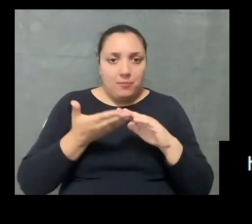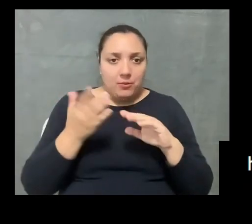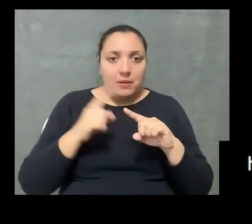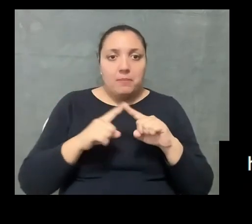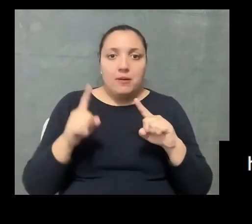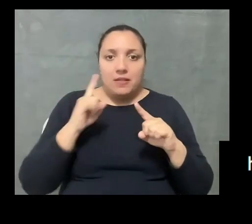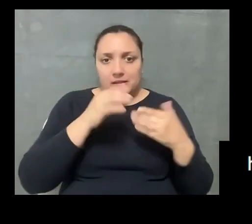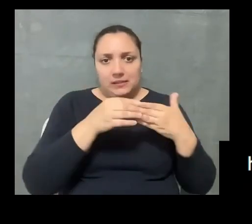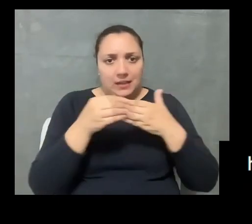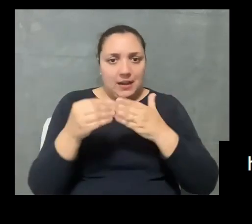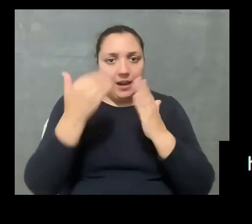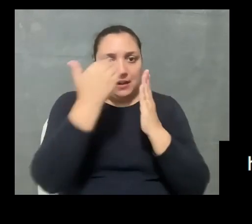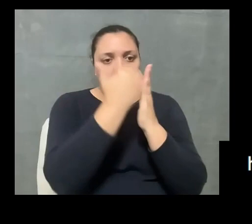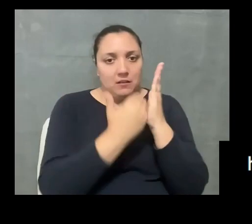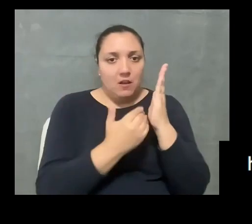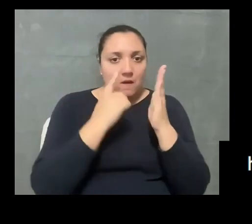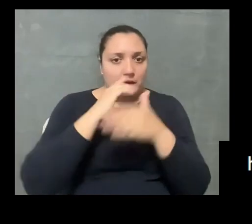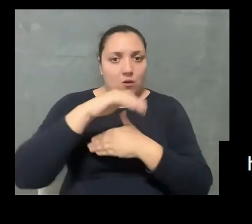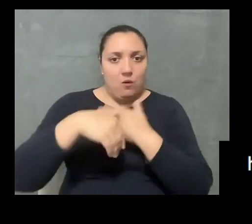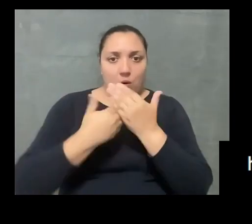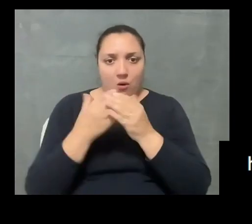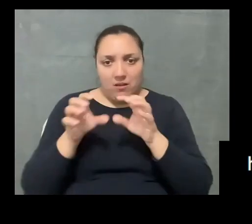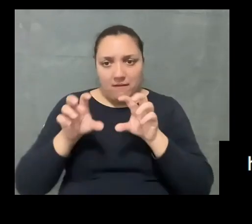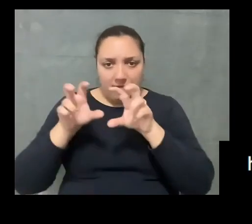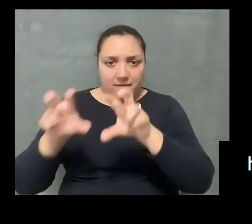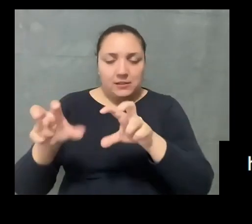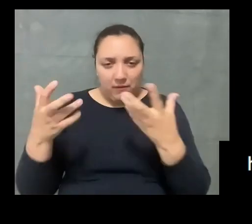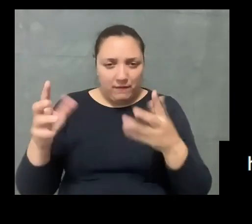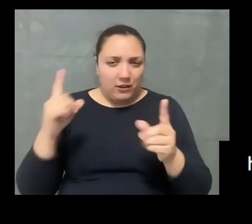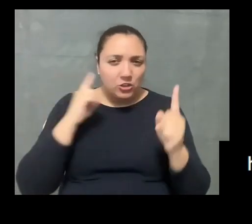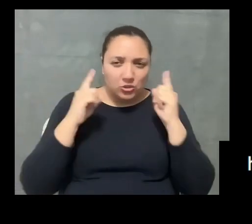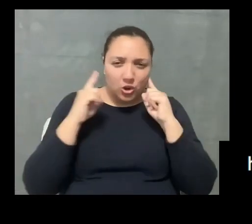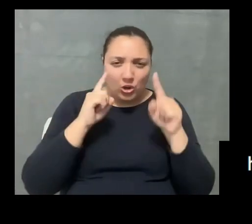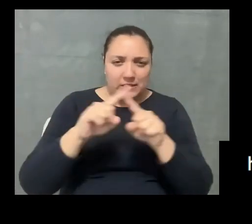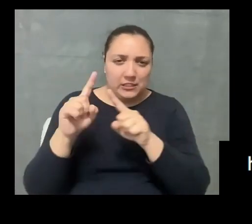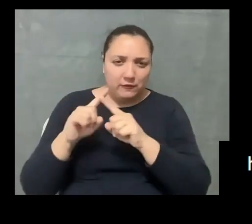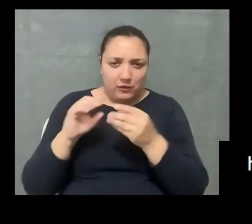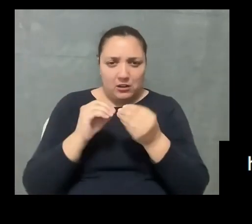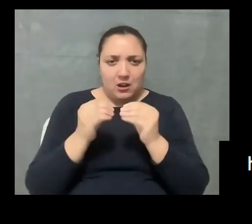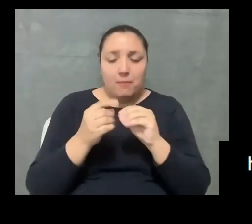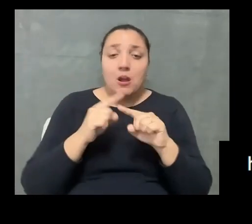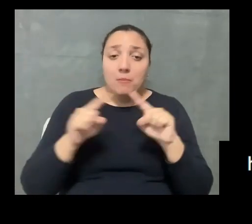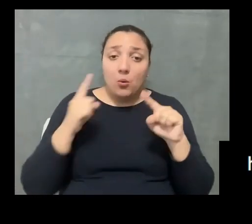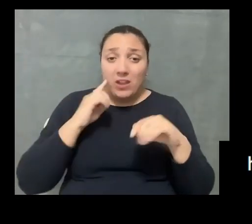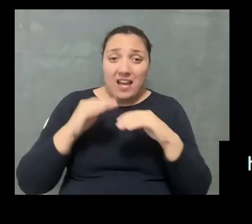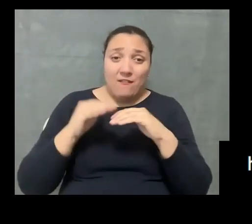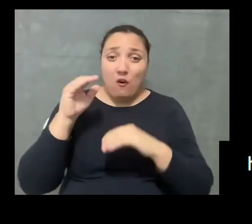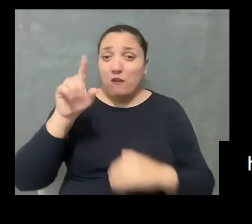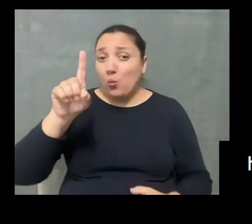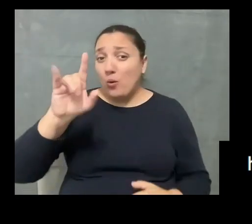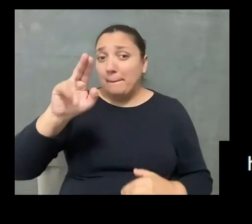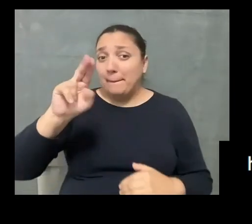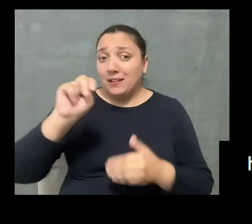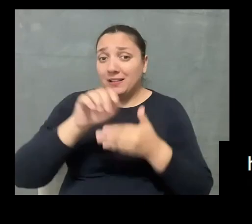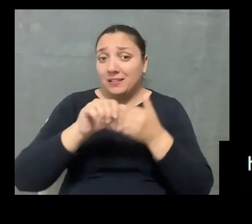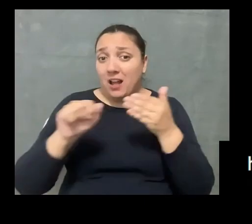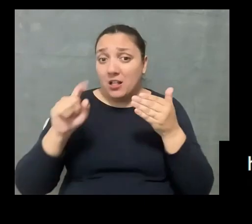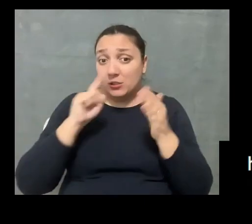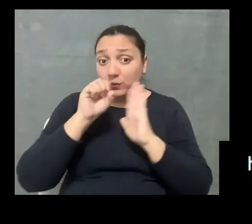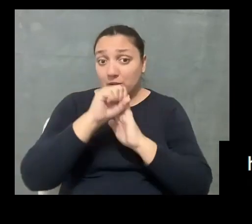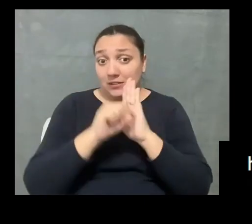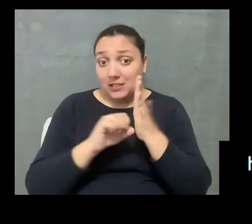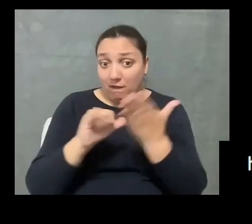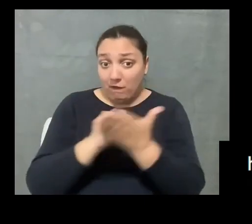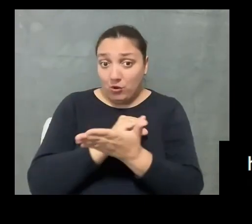of the investment. And as you've heard, we've heard different numbers get thrown around, but we have over $1 billion in New York to address the digital